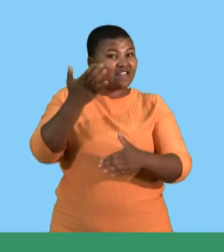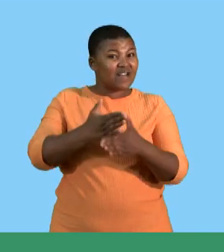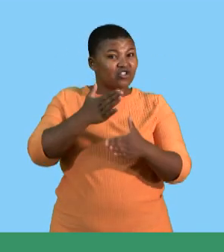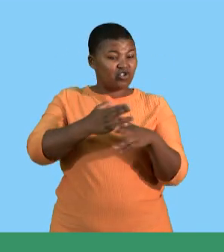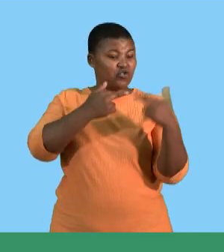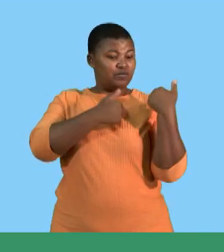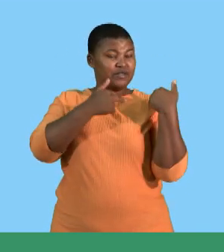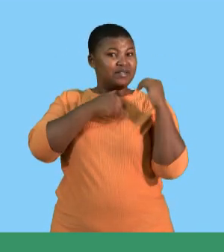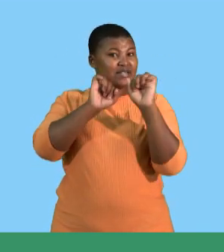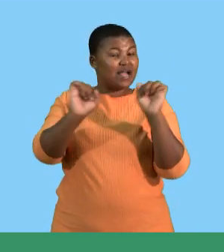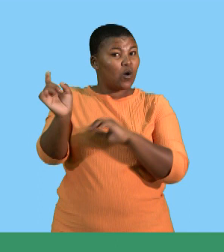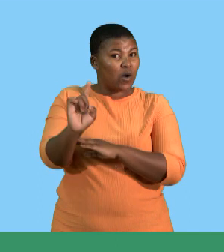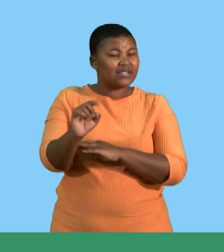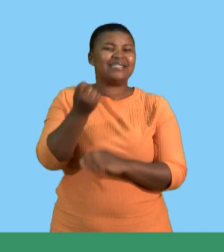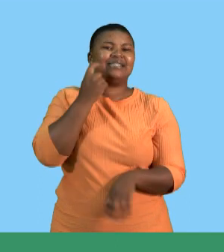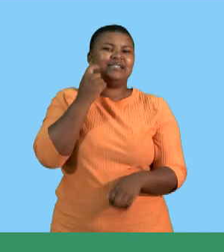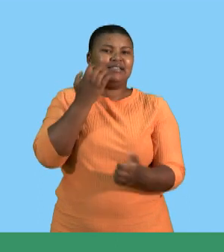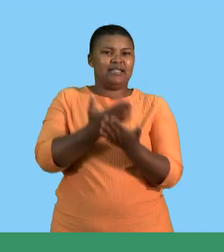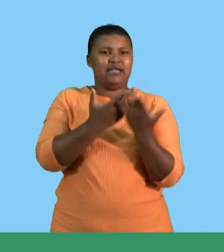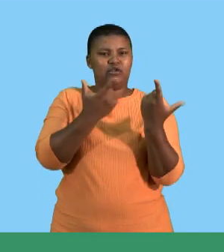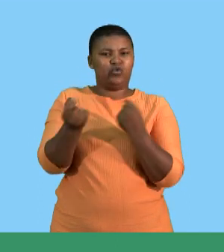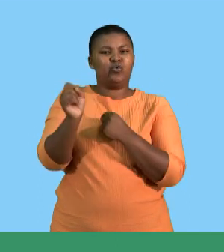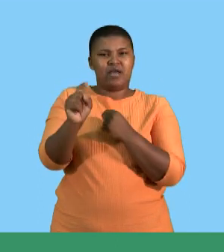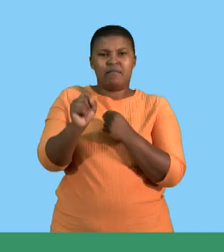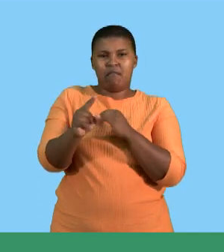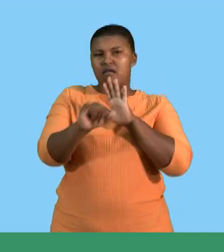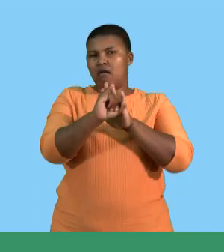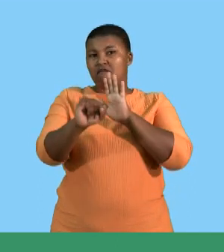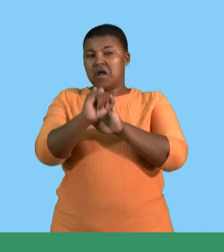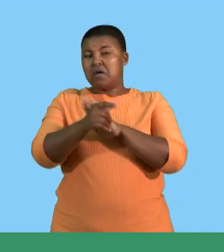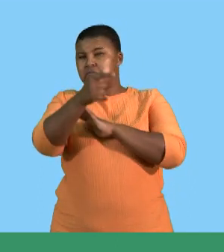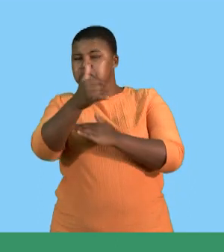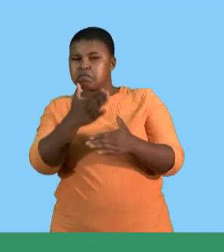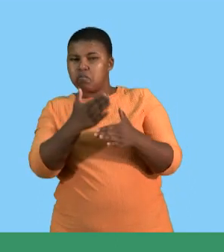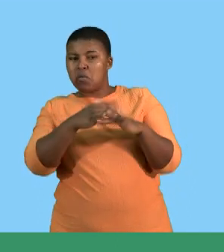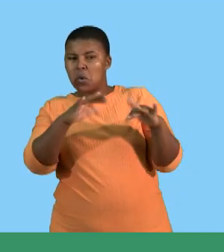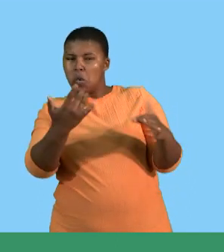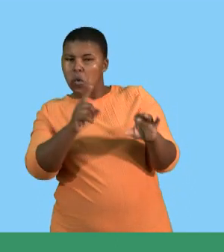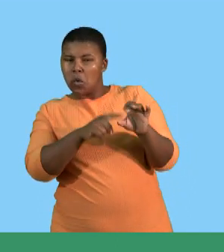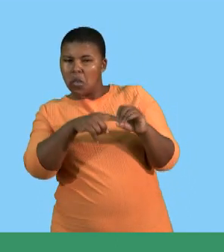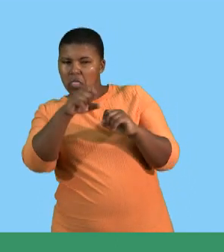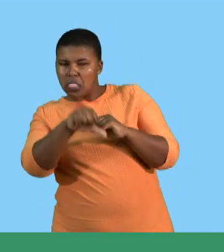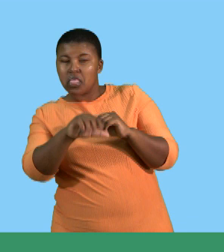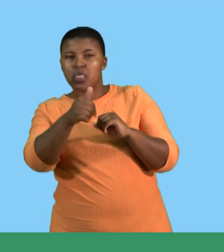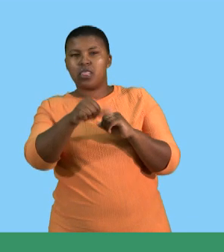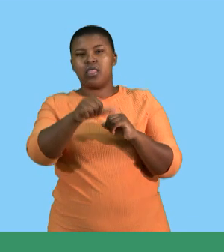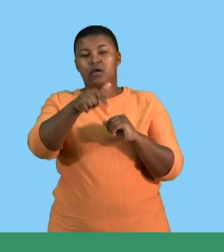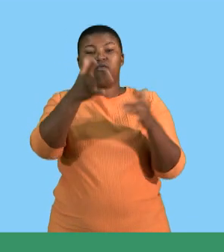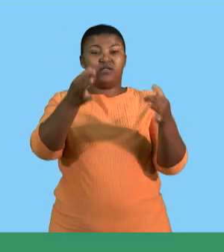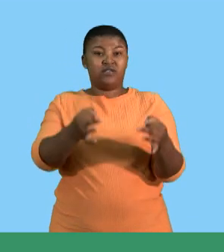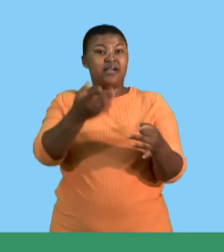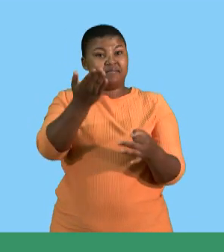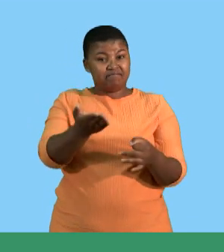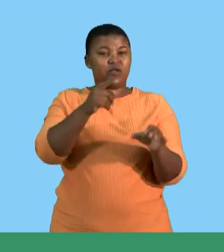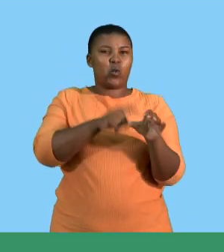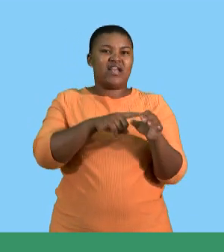for the business. So again, if you understand what the financial functions' responsibilities are, then we can see